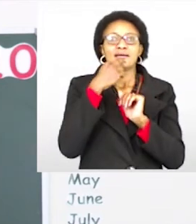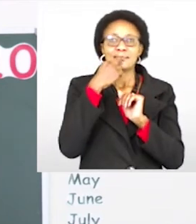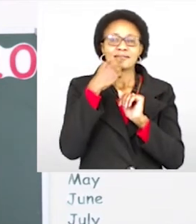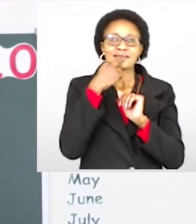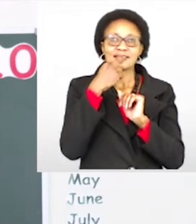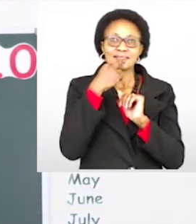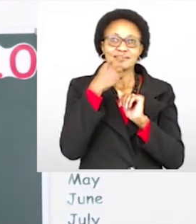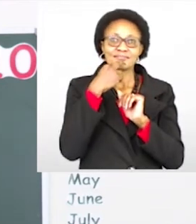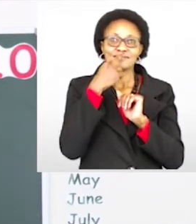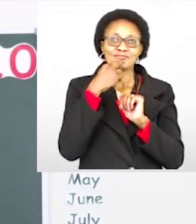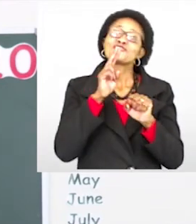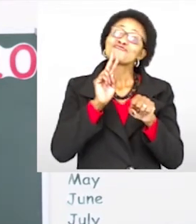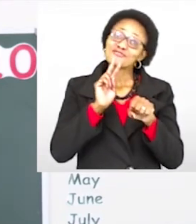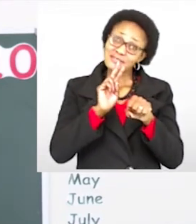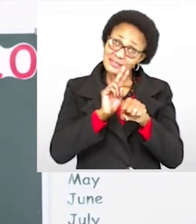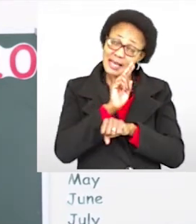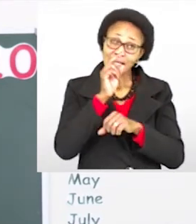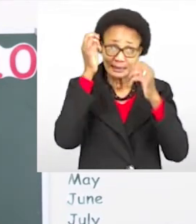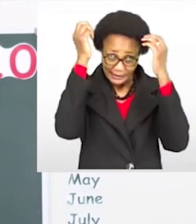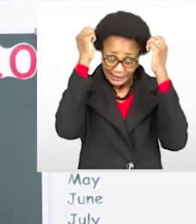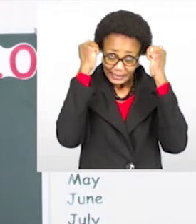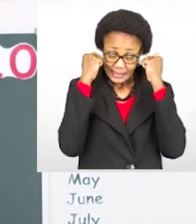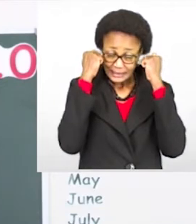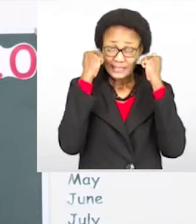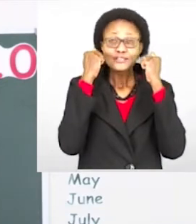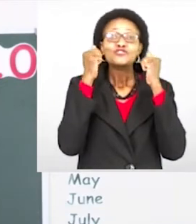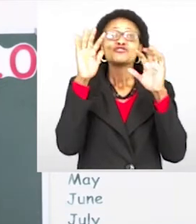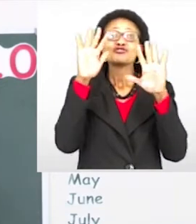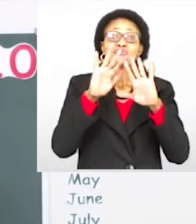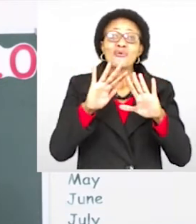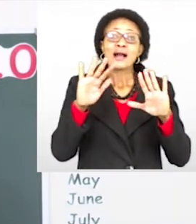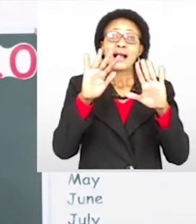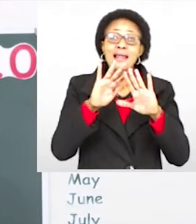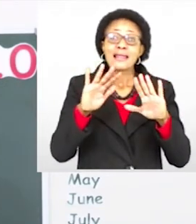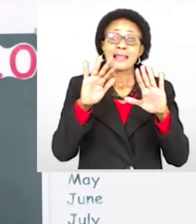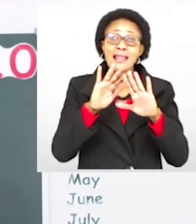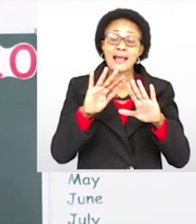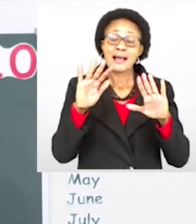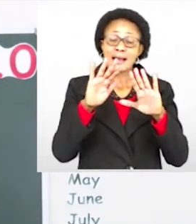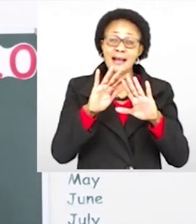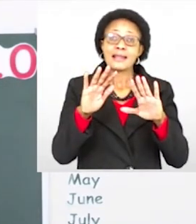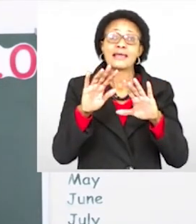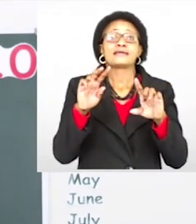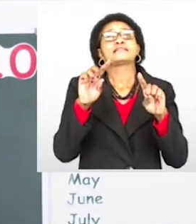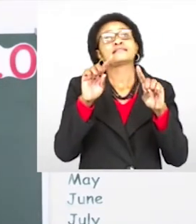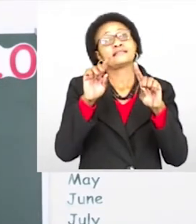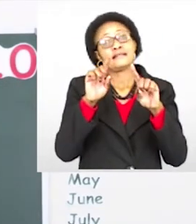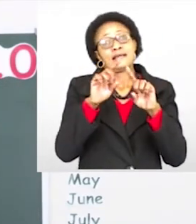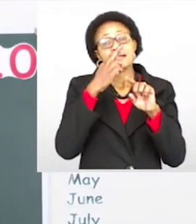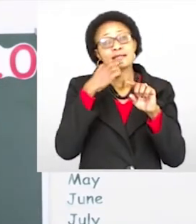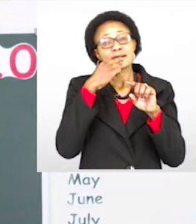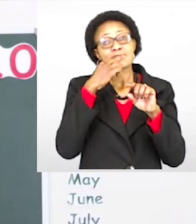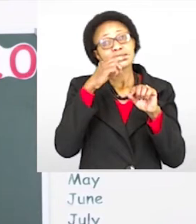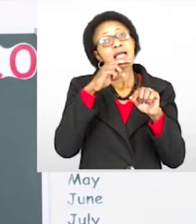is my second hat. So remember, second means 2. So I'm going to